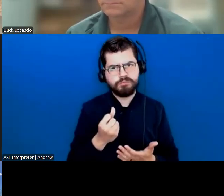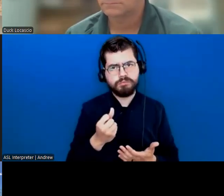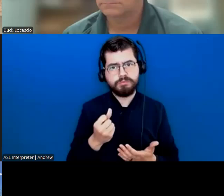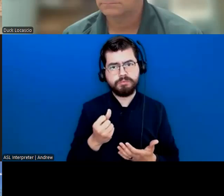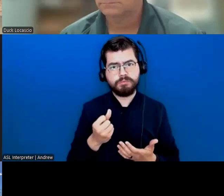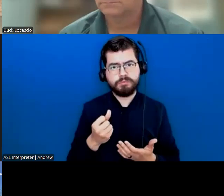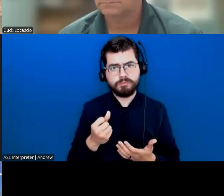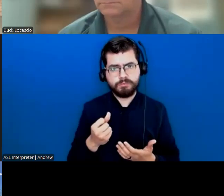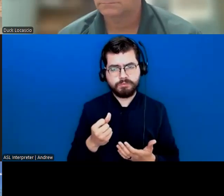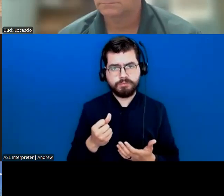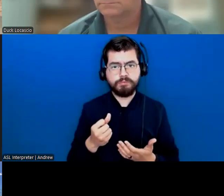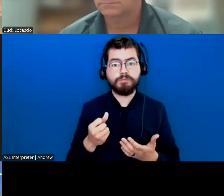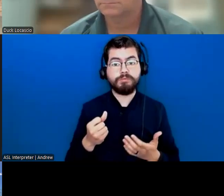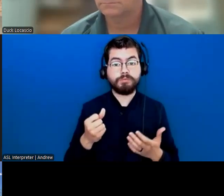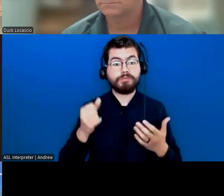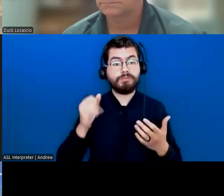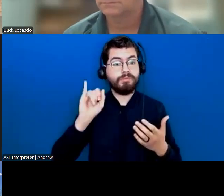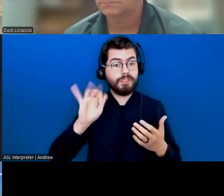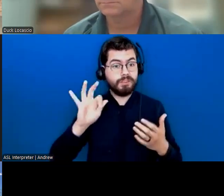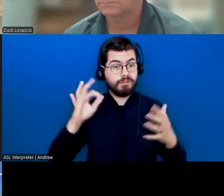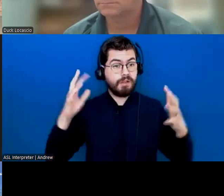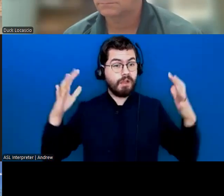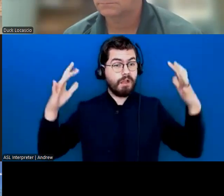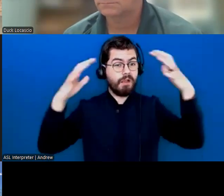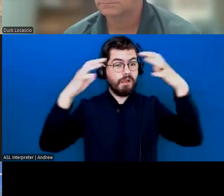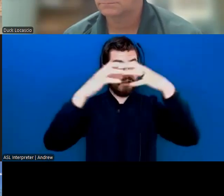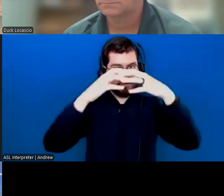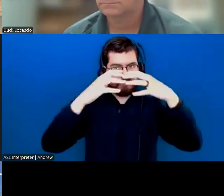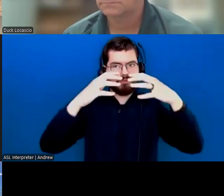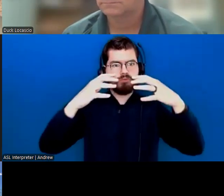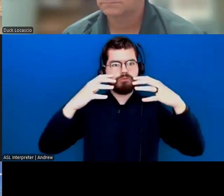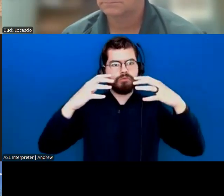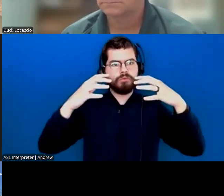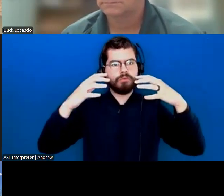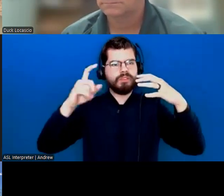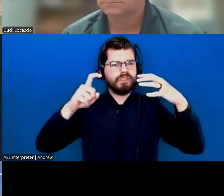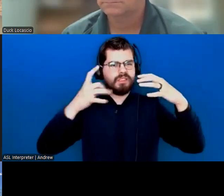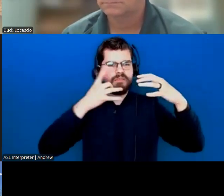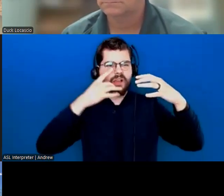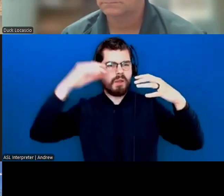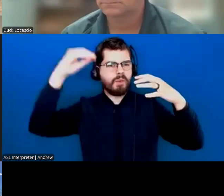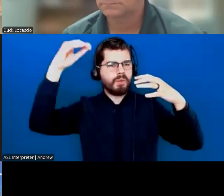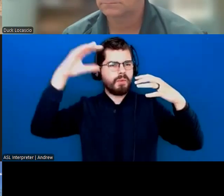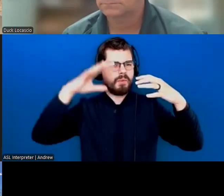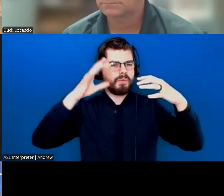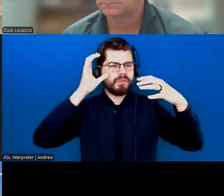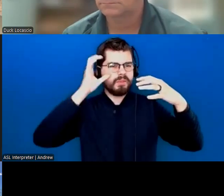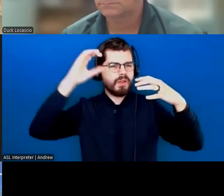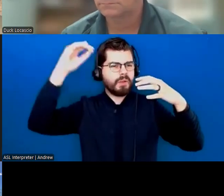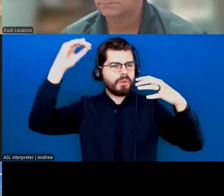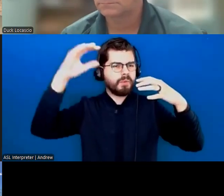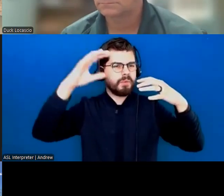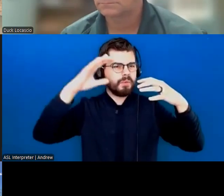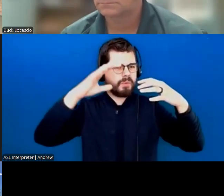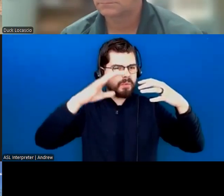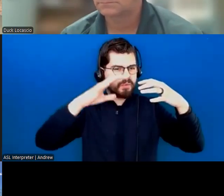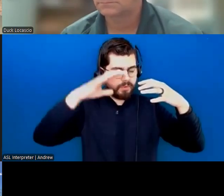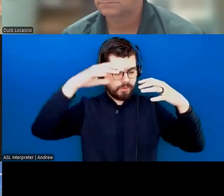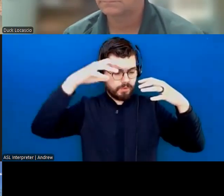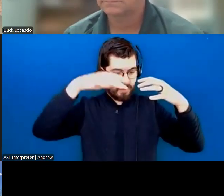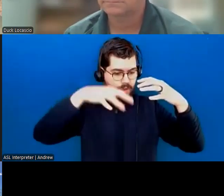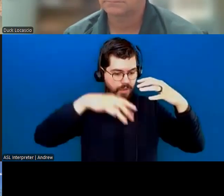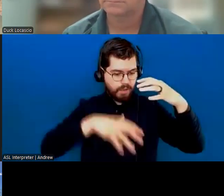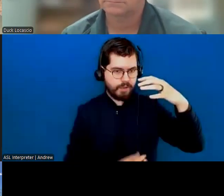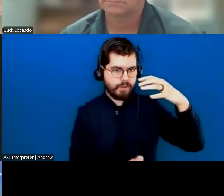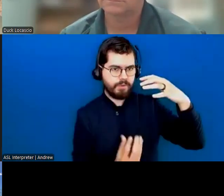stands, a closed canopy, start getting some sunlight in there to get the desired trees established that'll provide the functions of